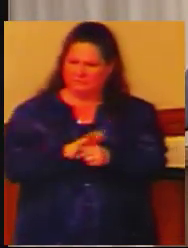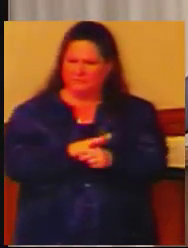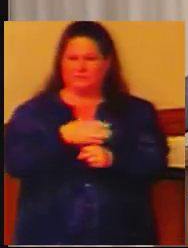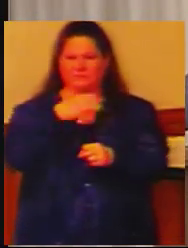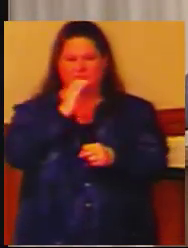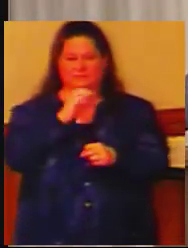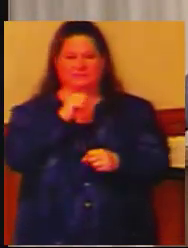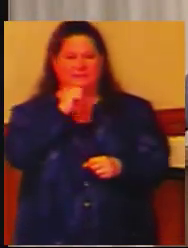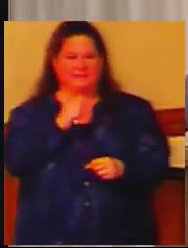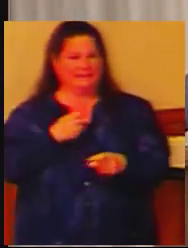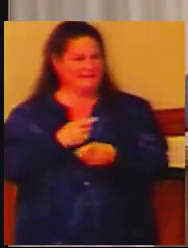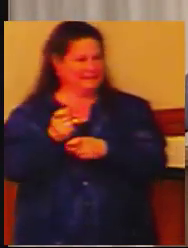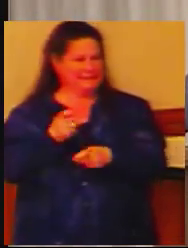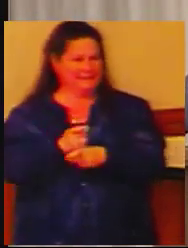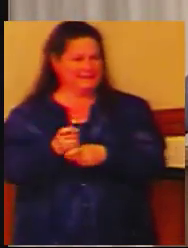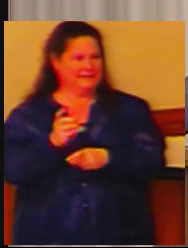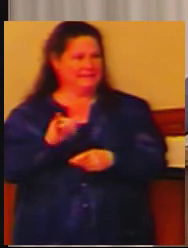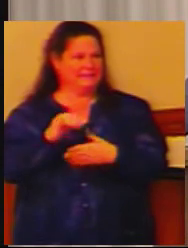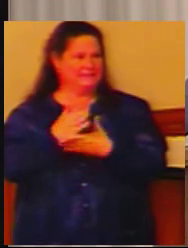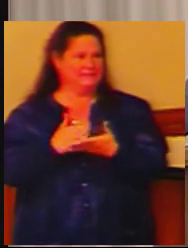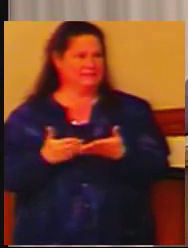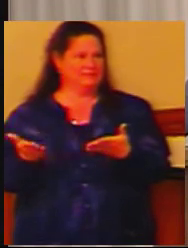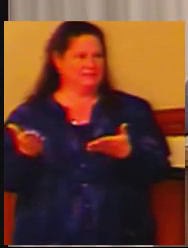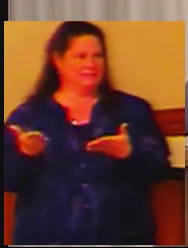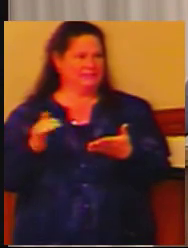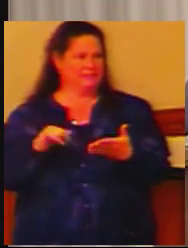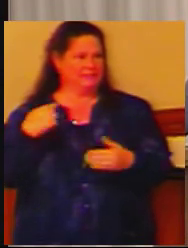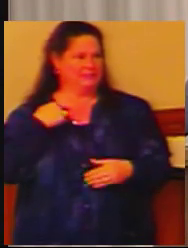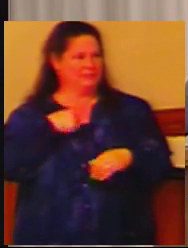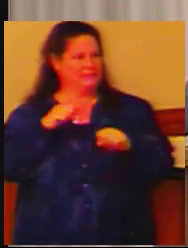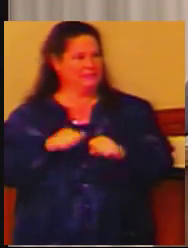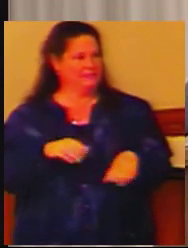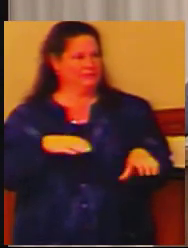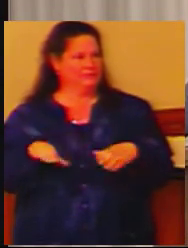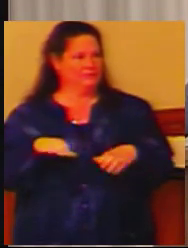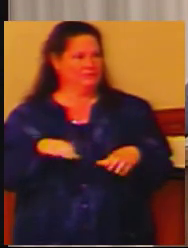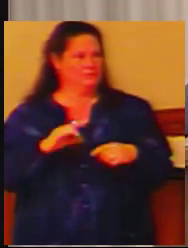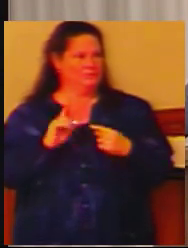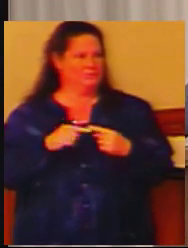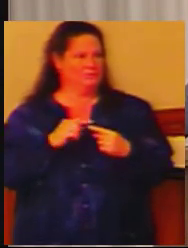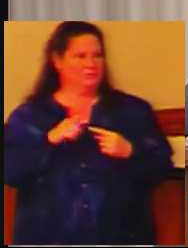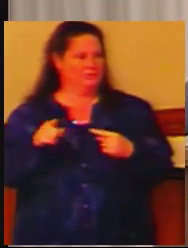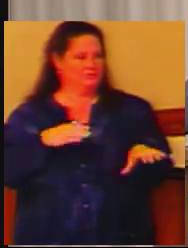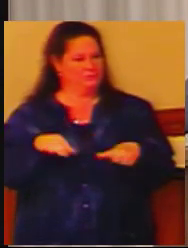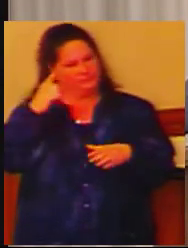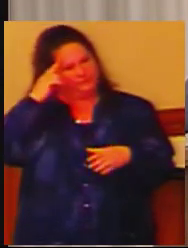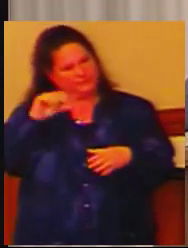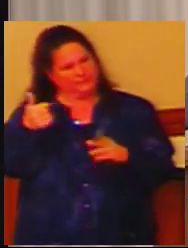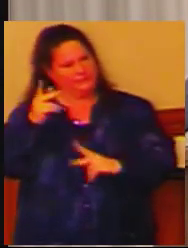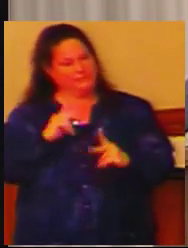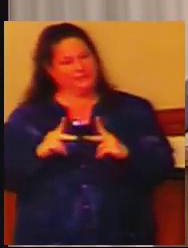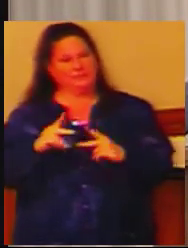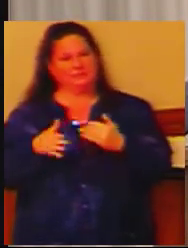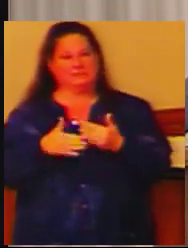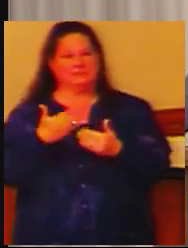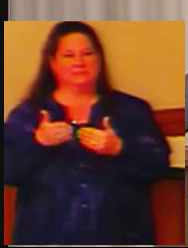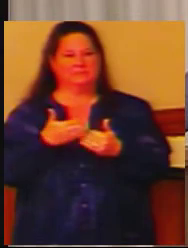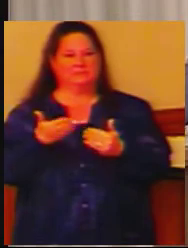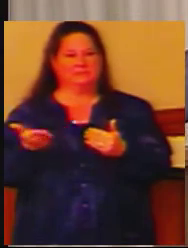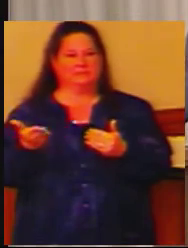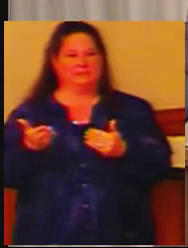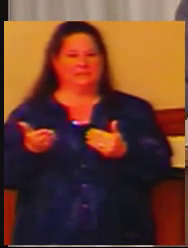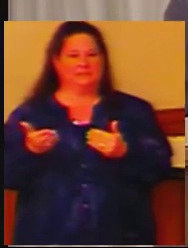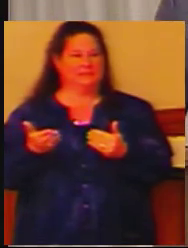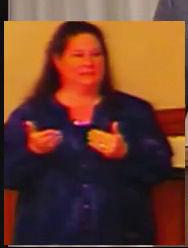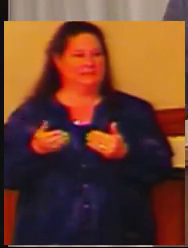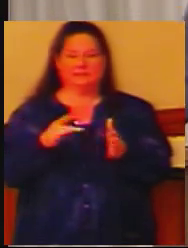not kidding. So that is something that we can do when you do for others. I mean, it's a simple thing. I mean, the Bible